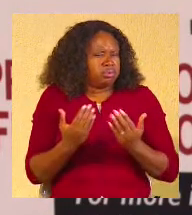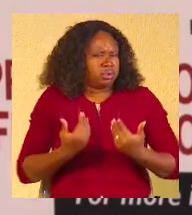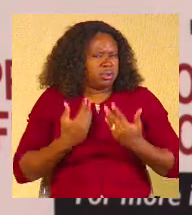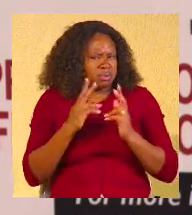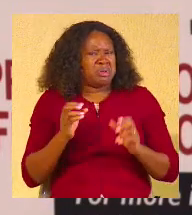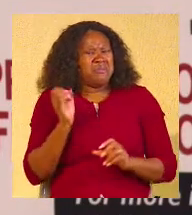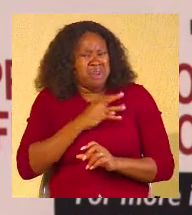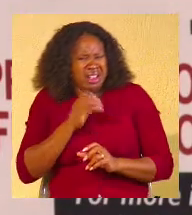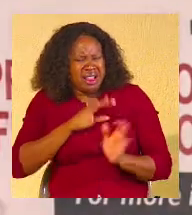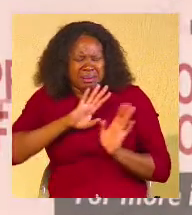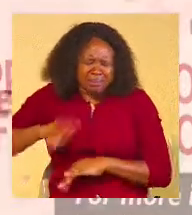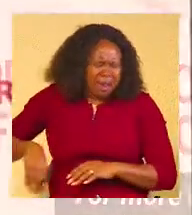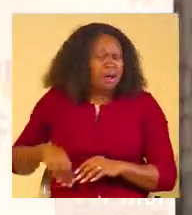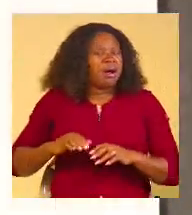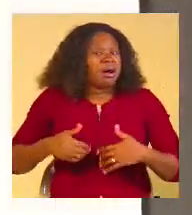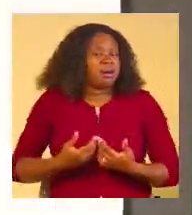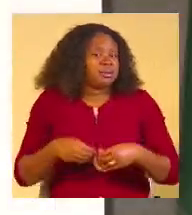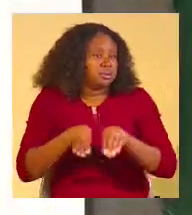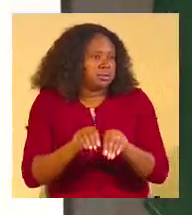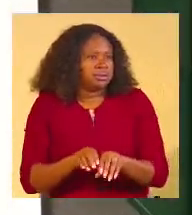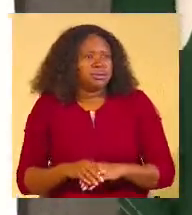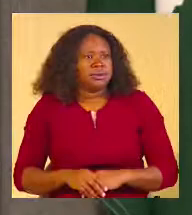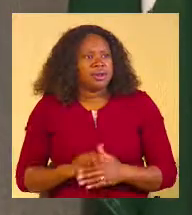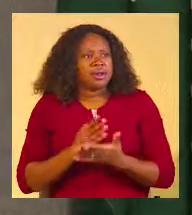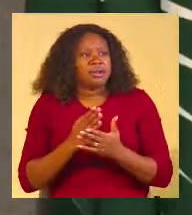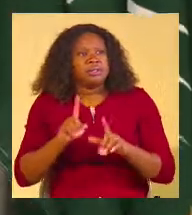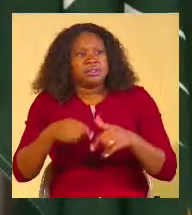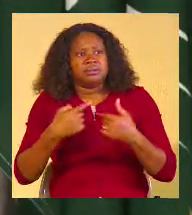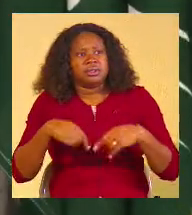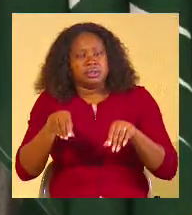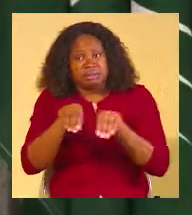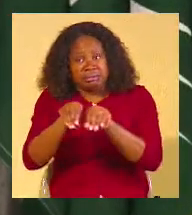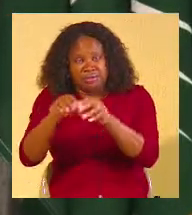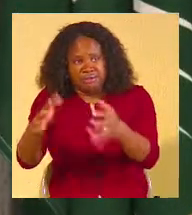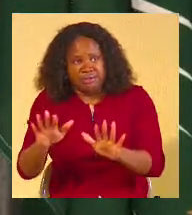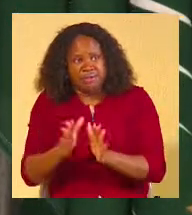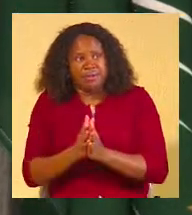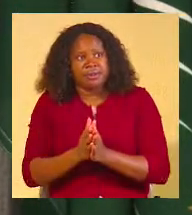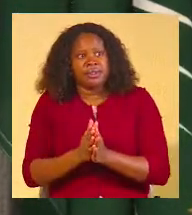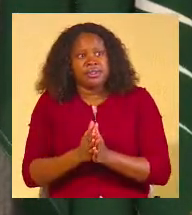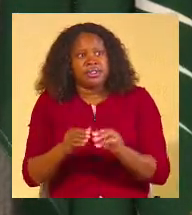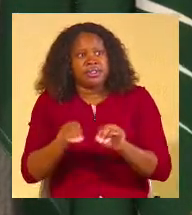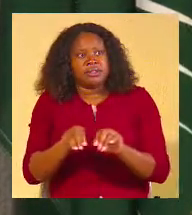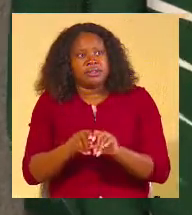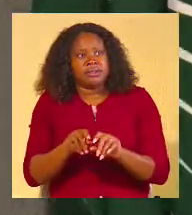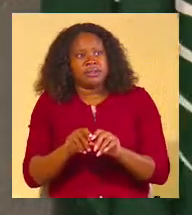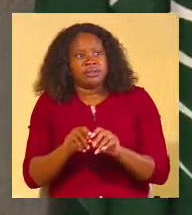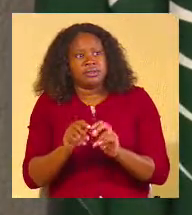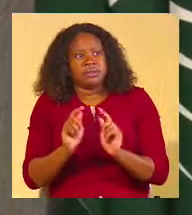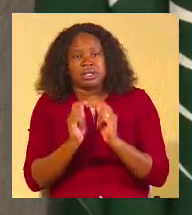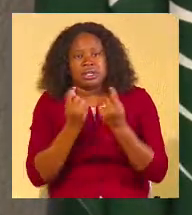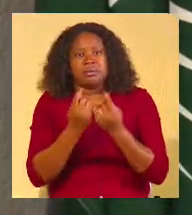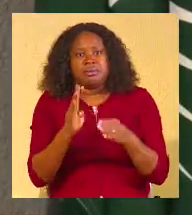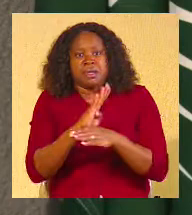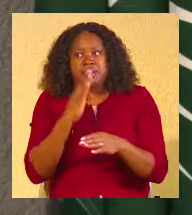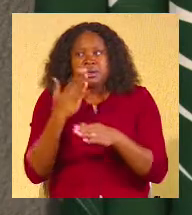fear? As I mentioned before, some of these materials have been produced already, and they have been produced by the team that I said that is working on